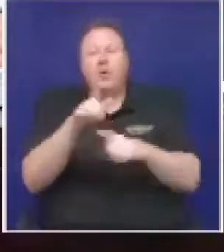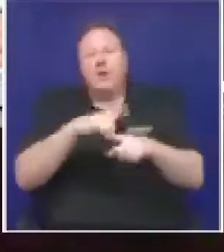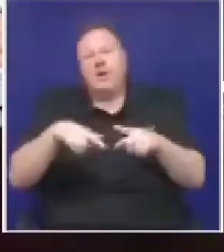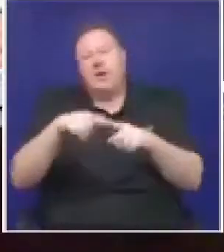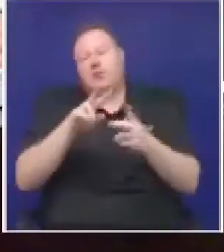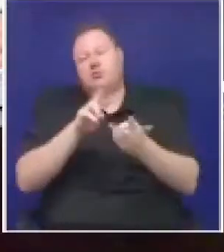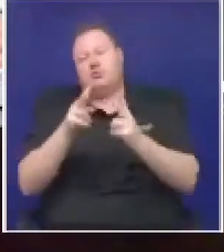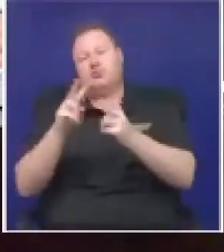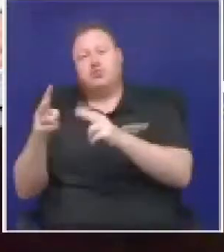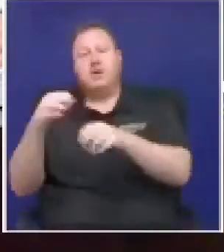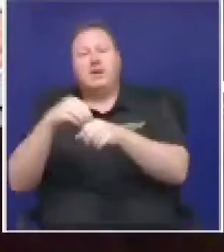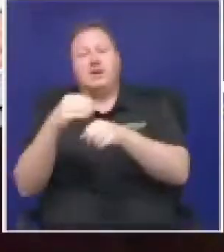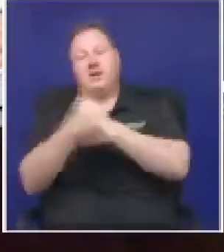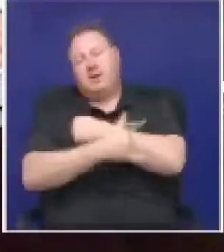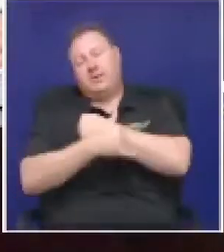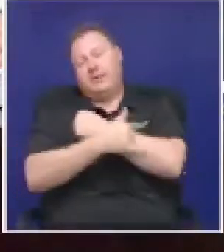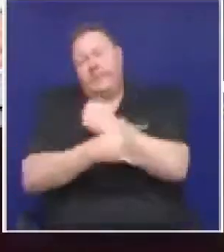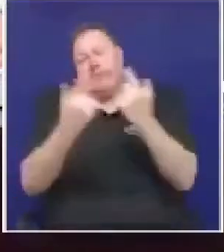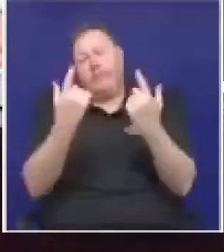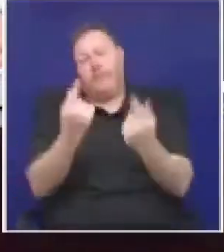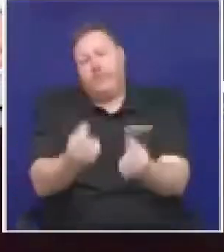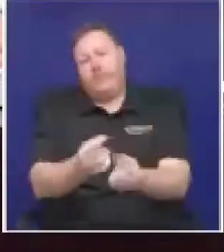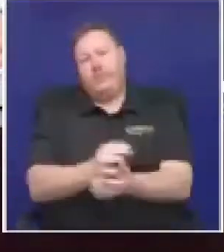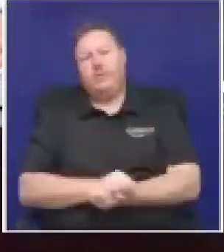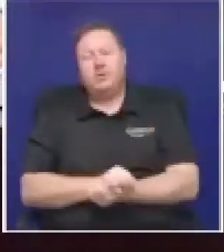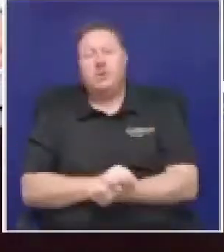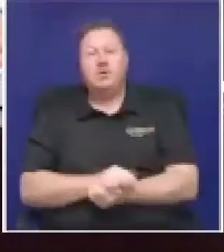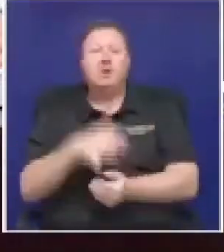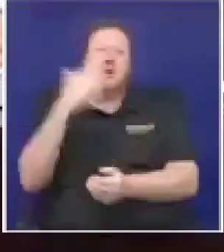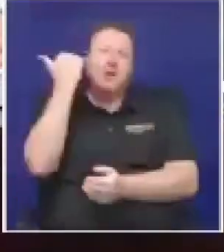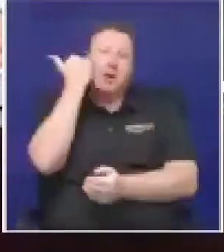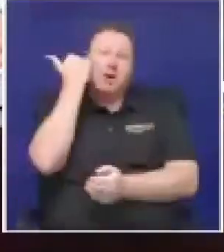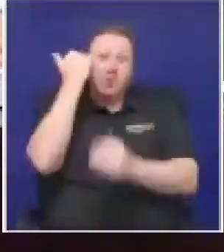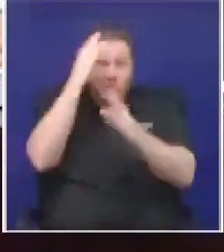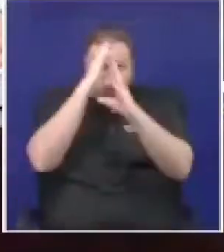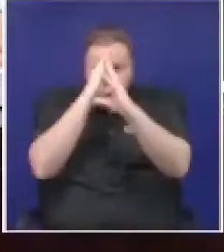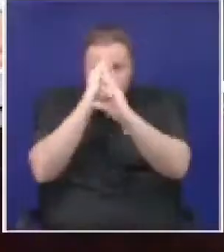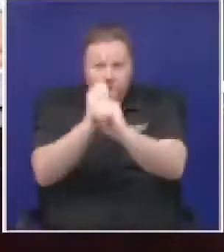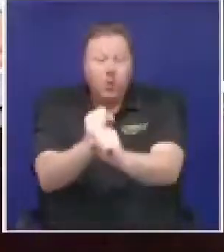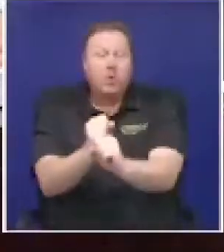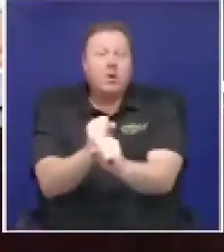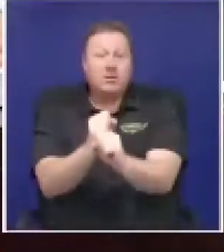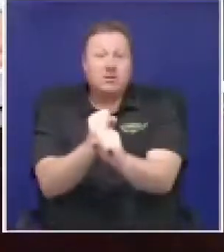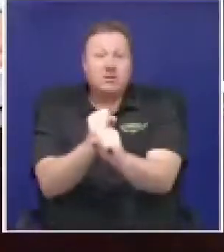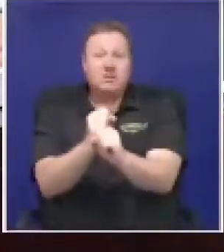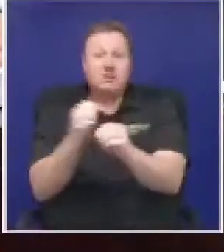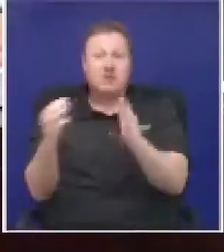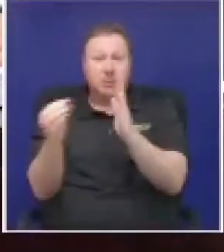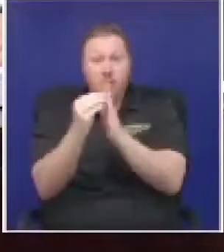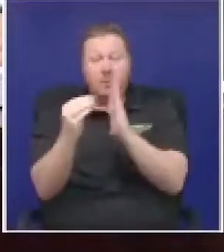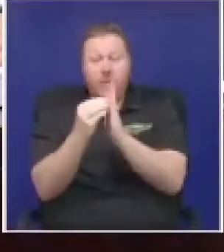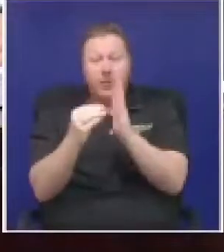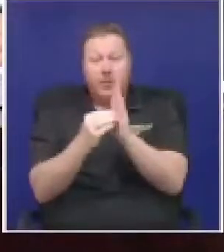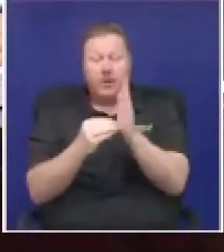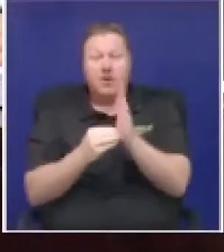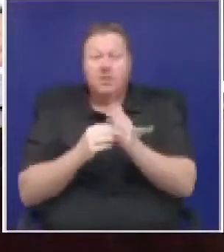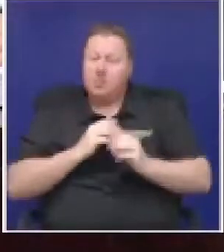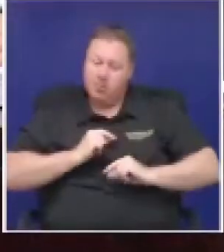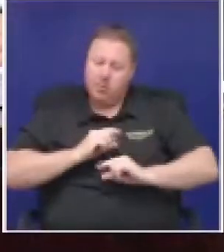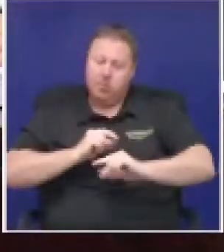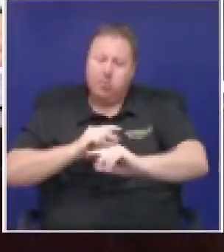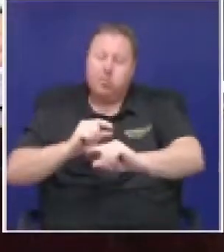country. As government, we remain focused on strengthening implementation,